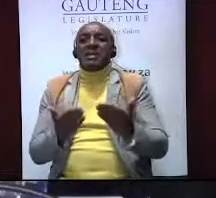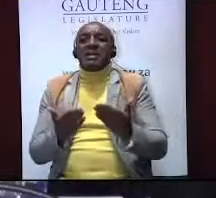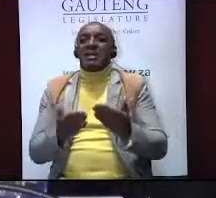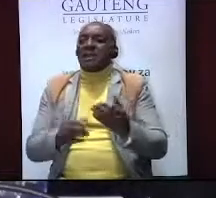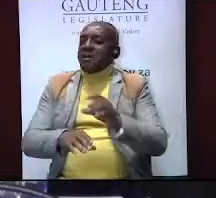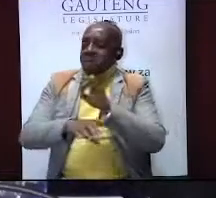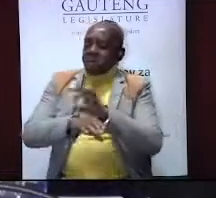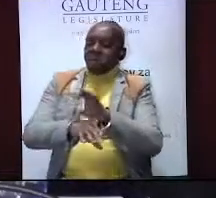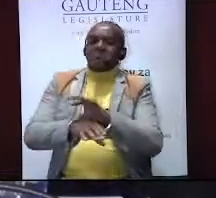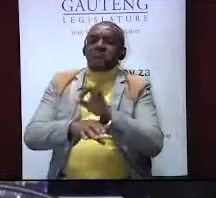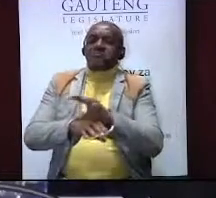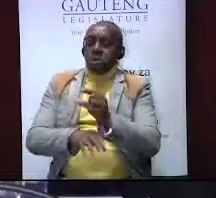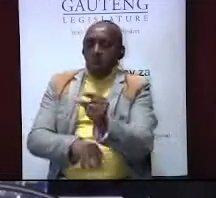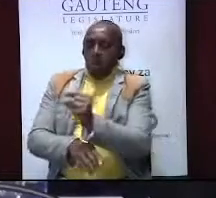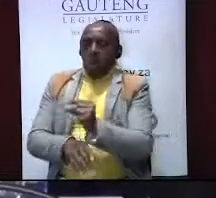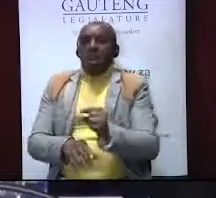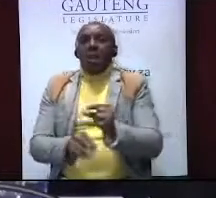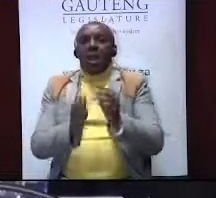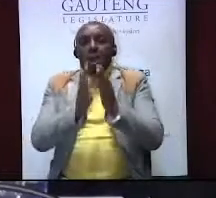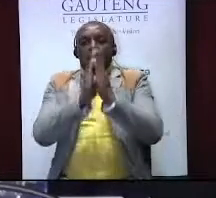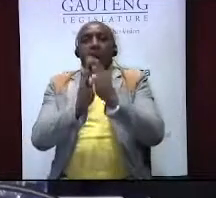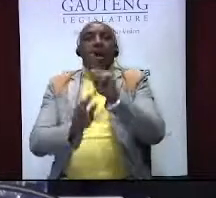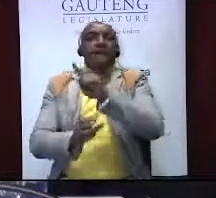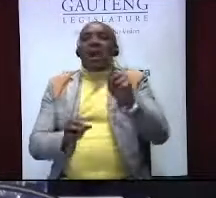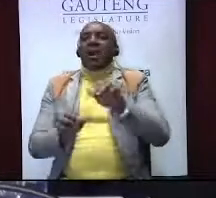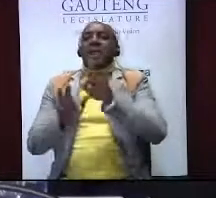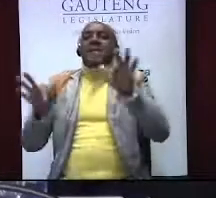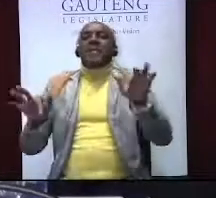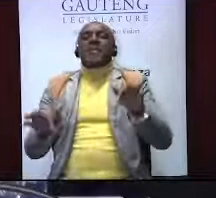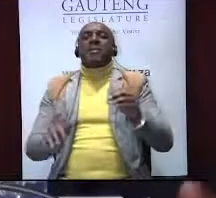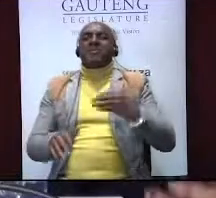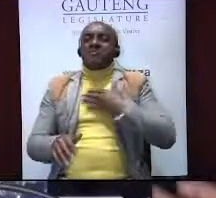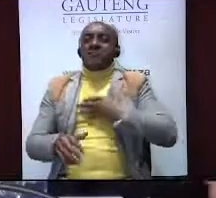Lentsela modimo fela motho a tshwere ke tlala. Motho